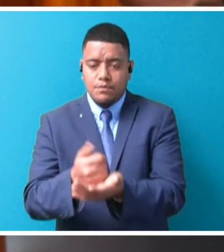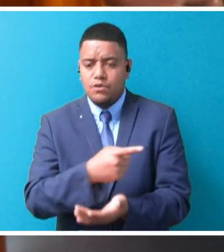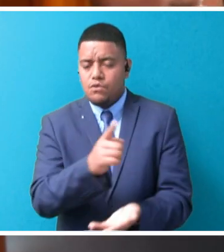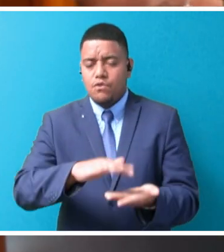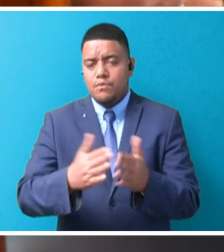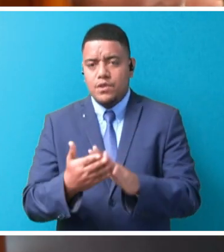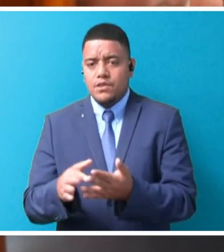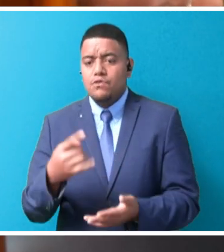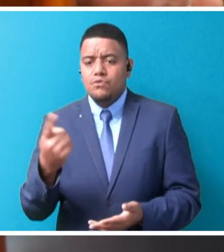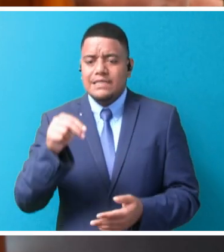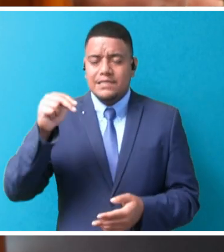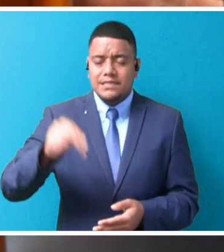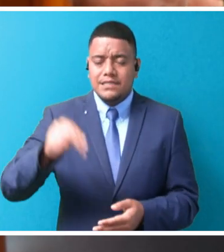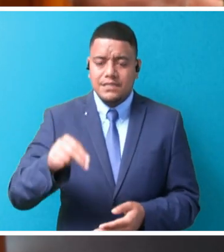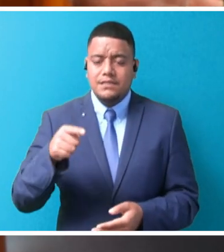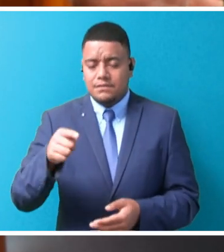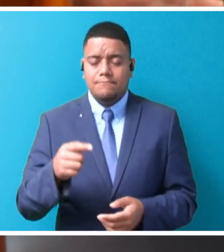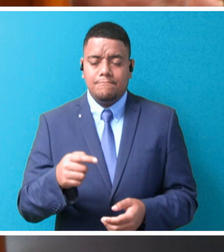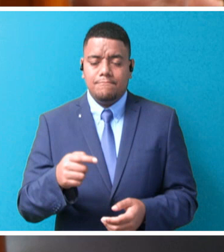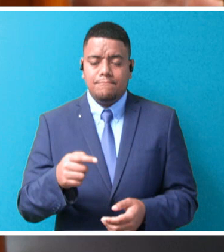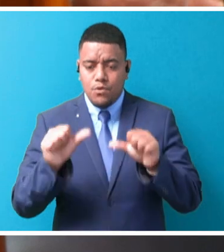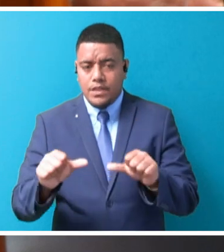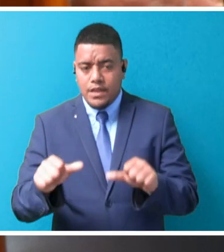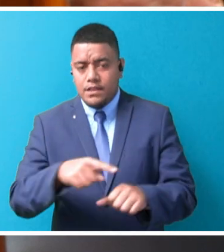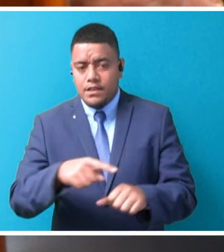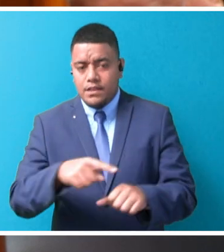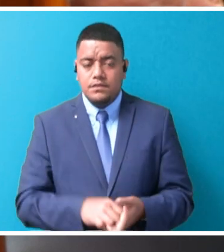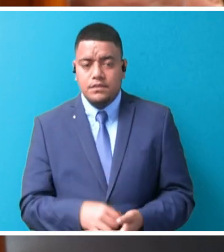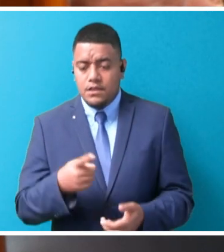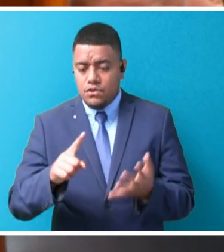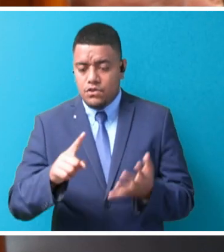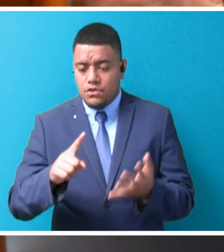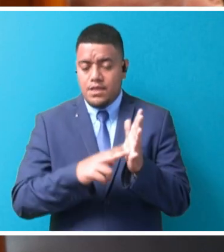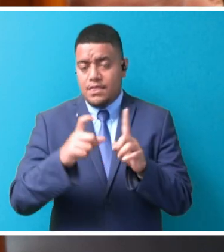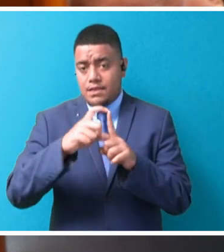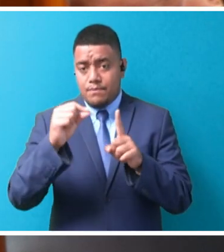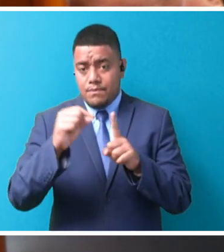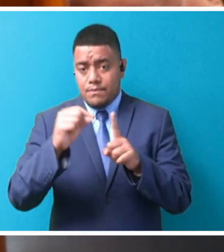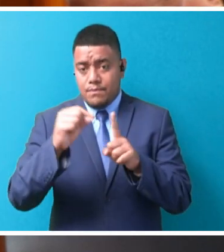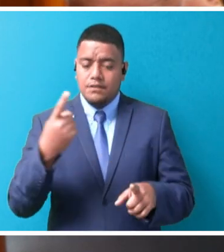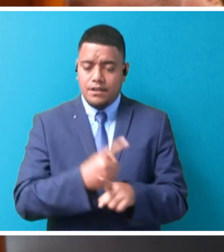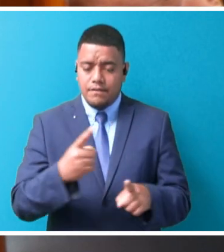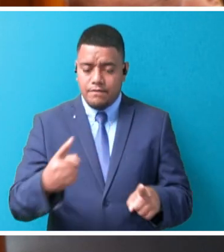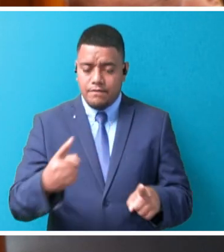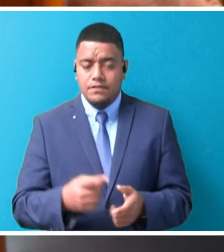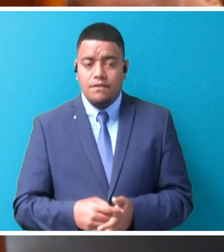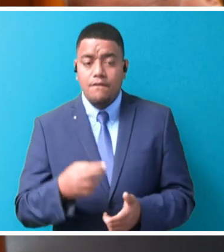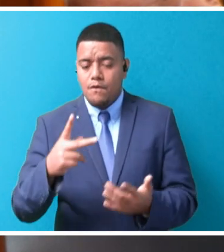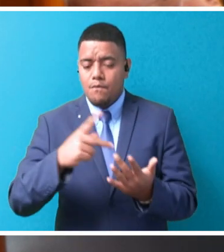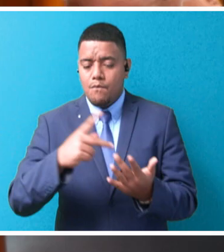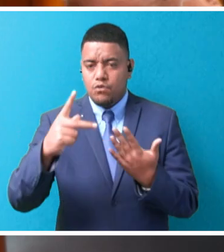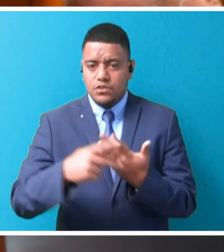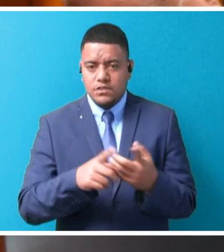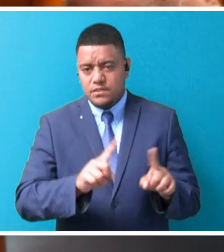communities requiring adaptation measures, alongside implementing the UNDP Governance for Resilience project